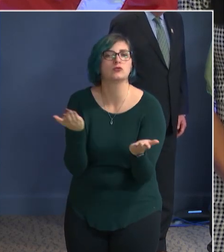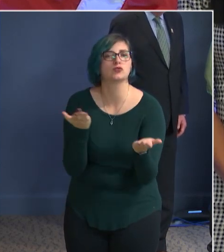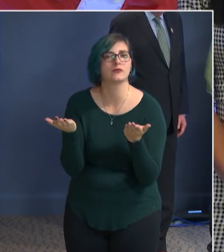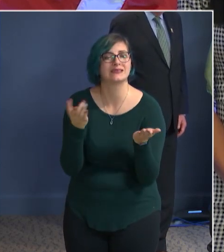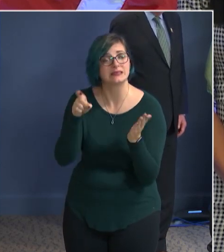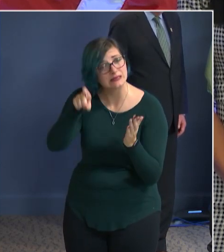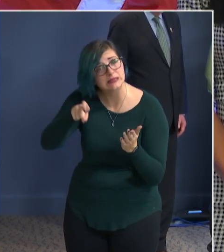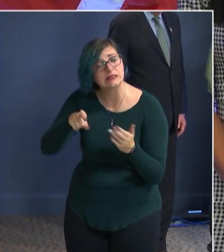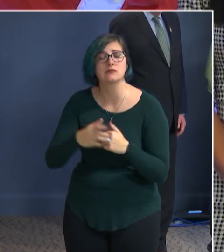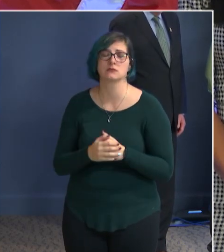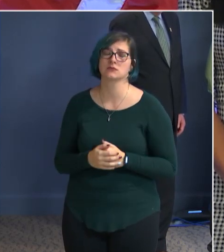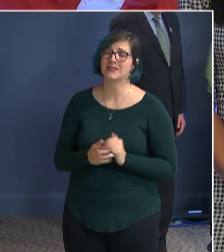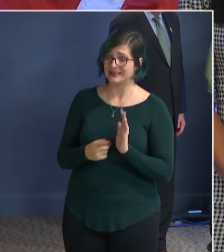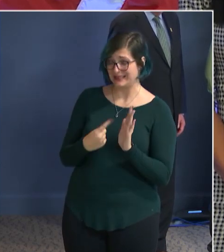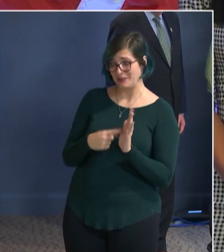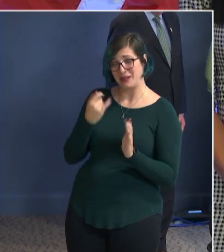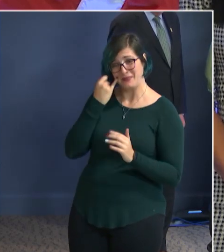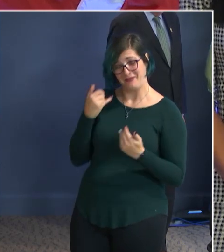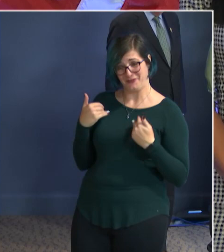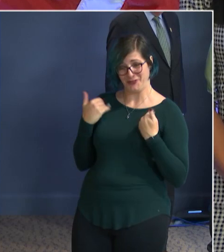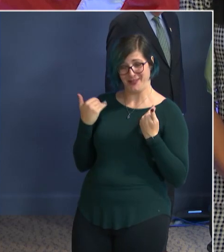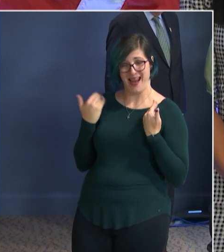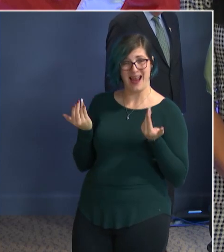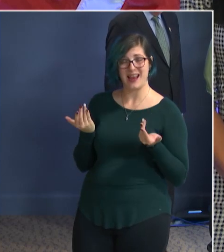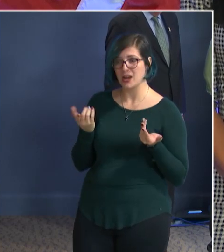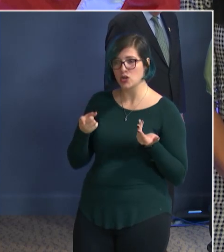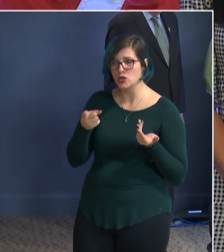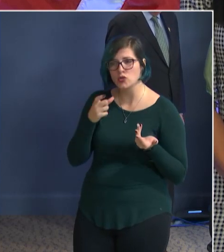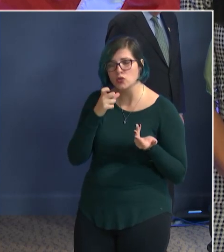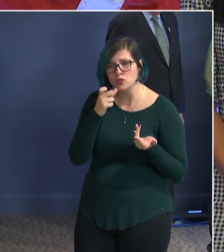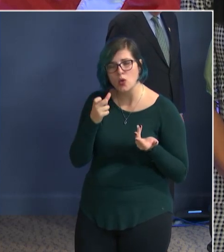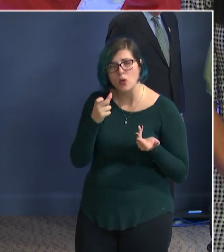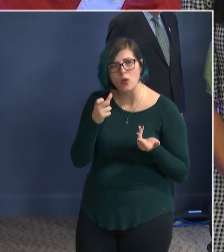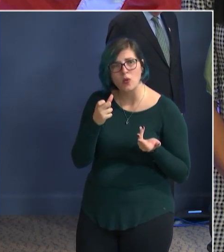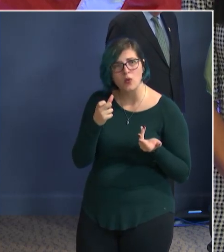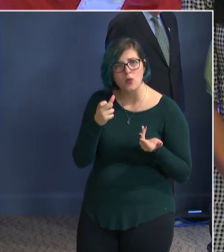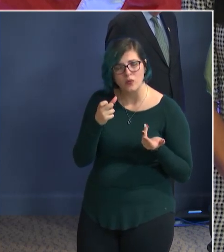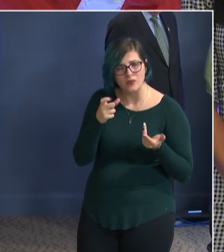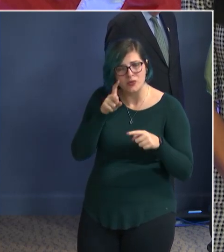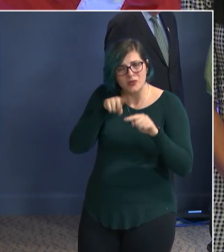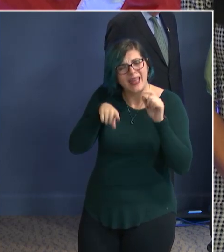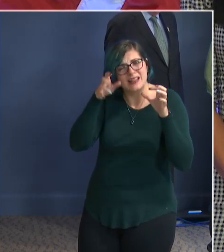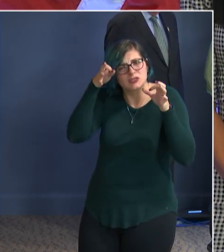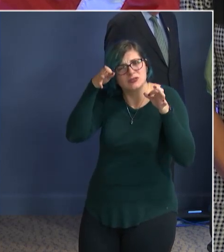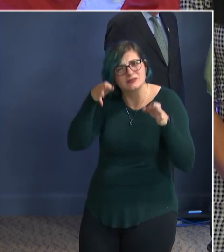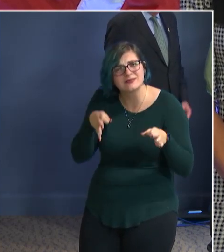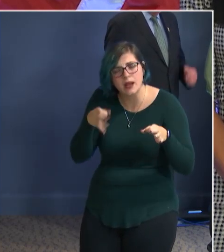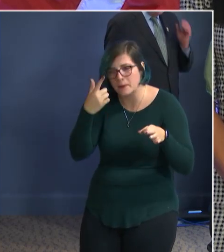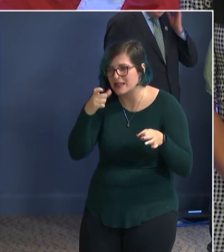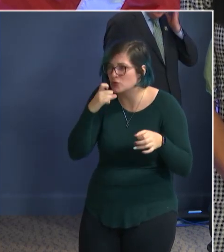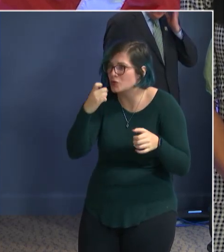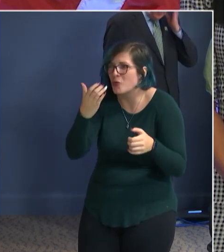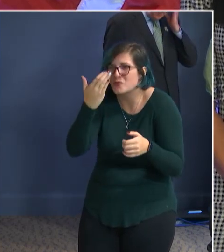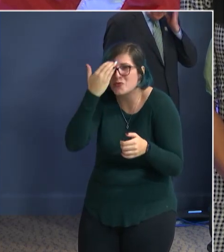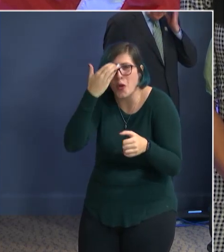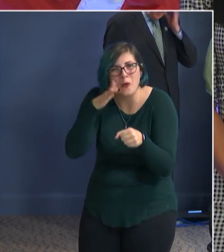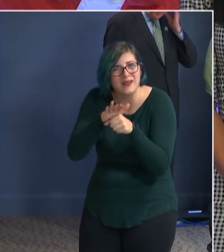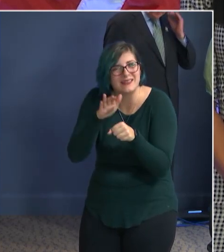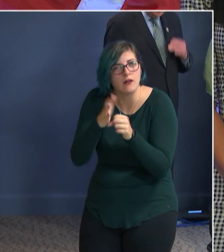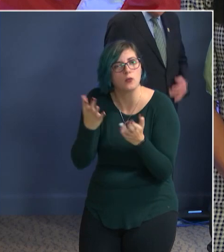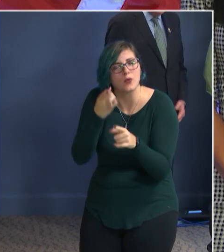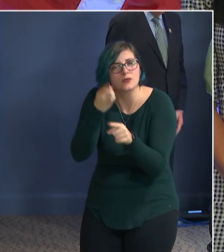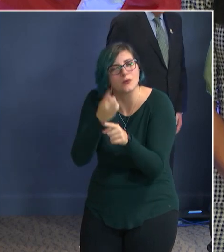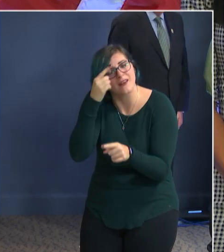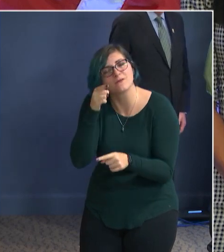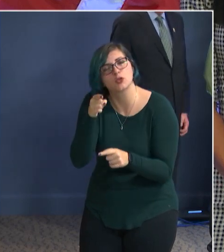especially when you're a young person, you don't get to choose because you don't know enough to choose what's right for you all the